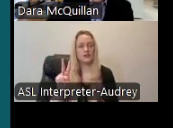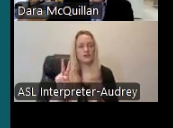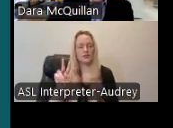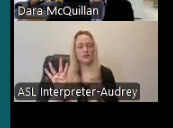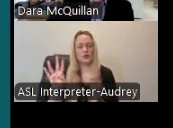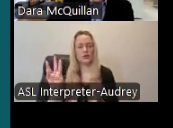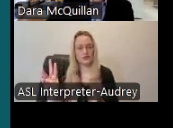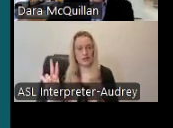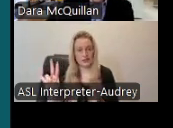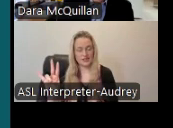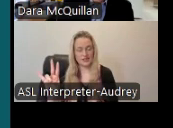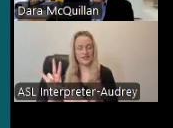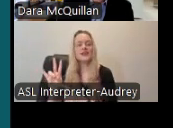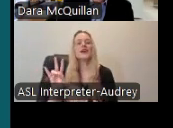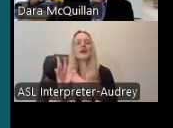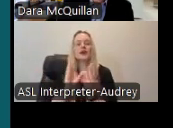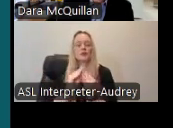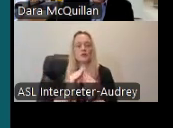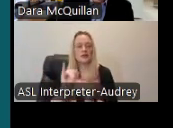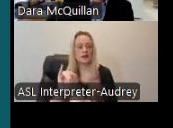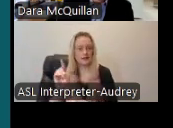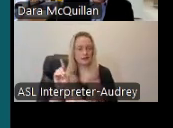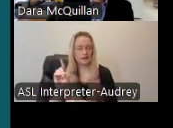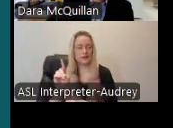877-853-5247 and enter meeting identification